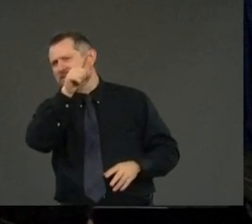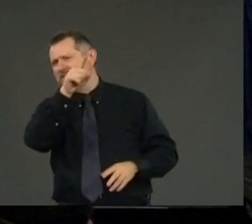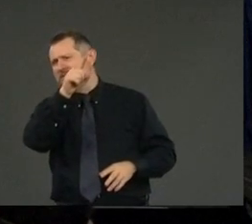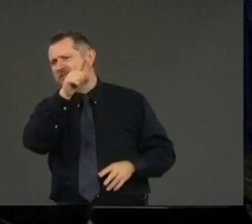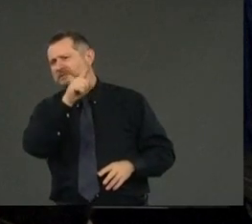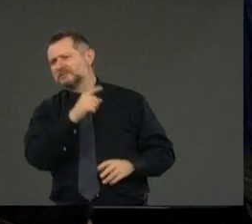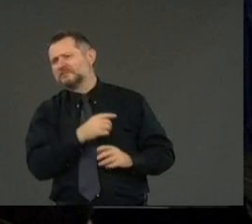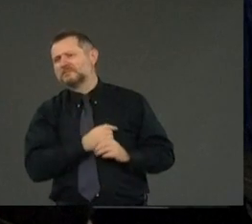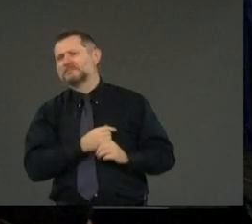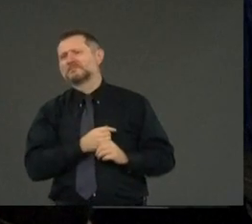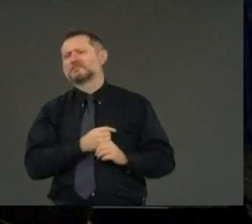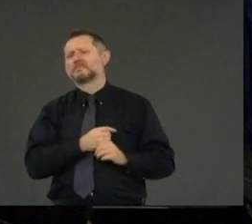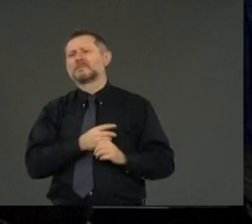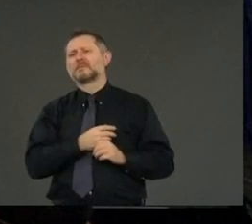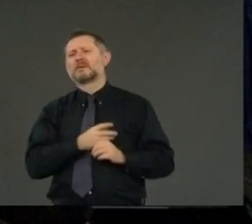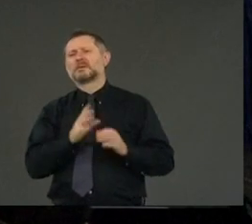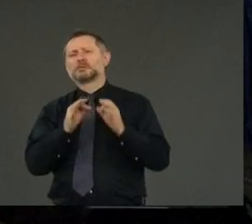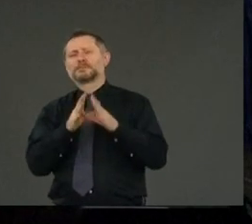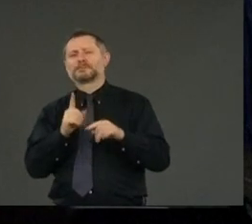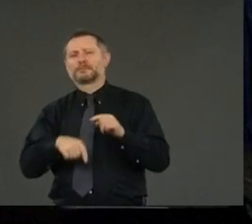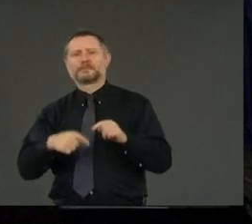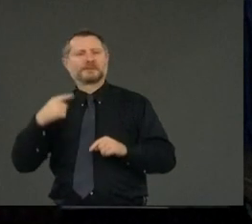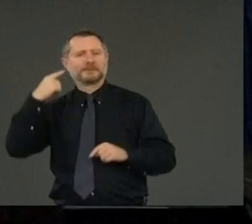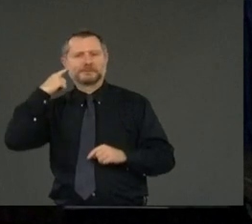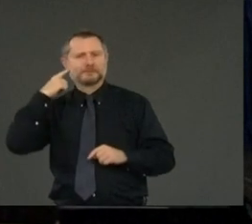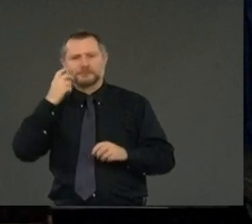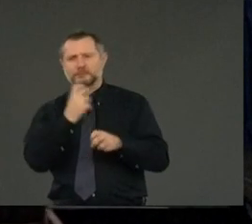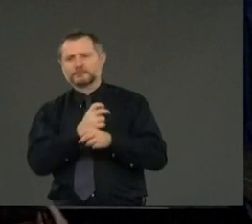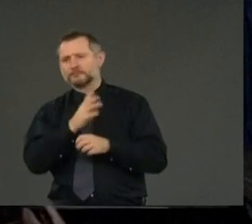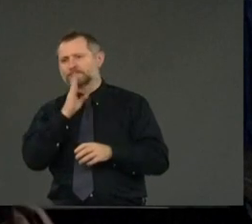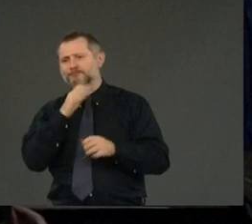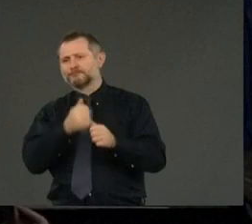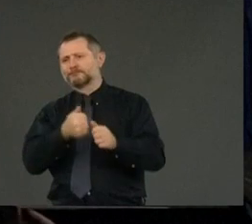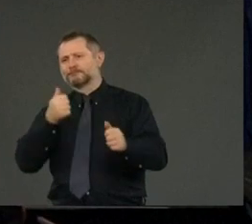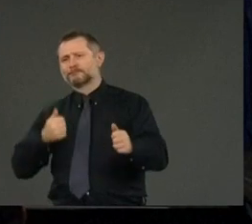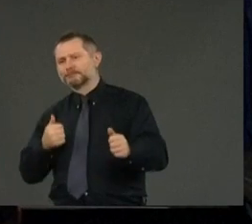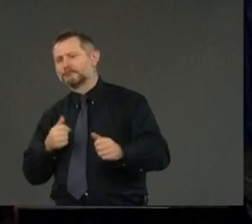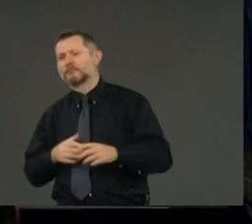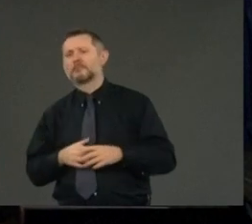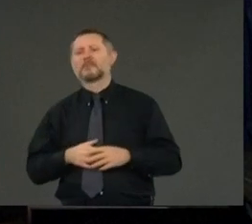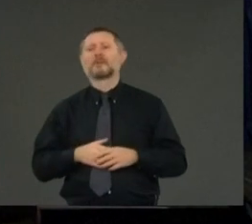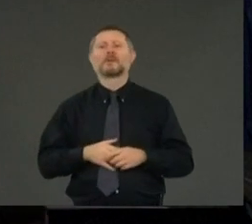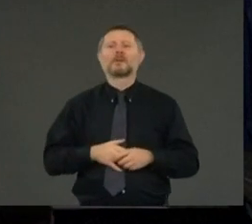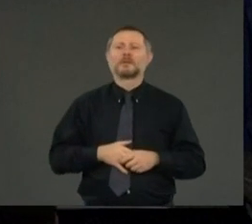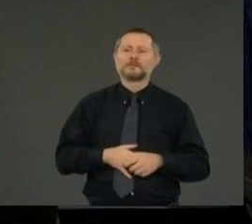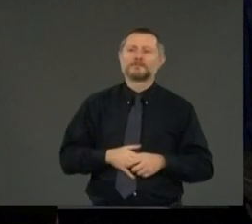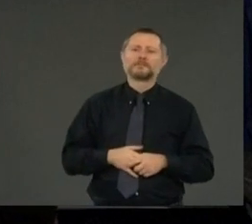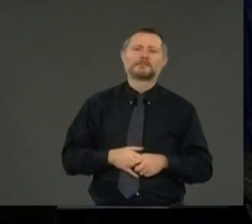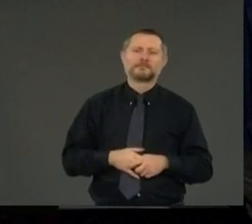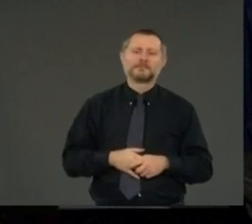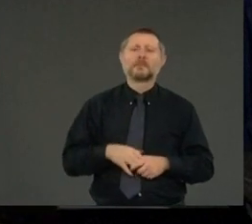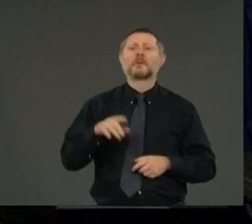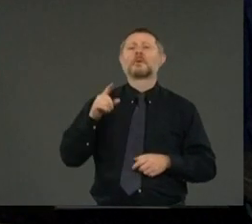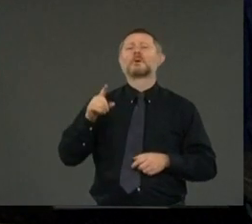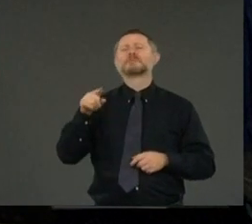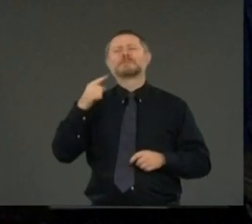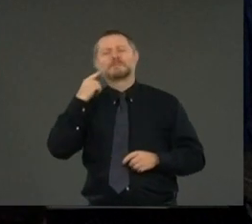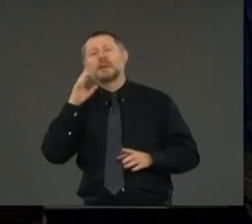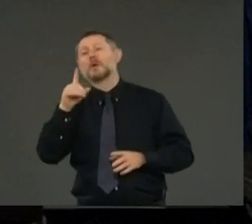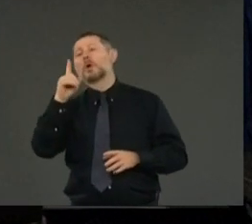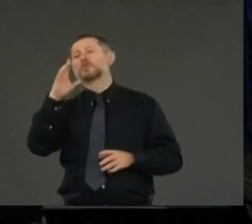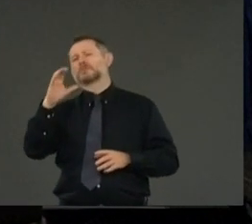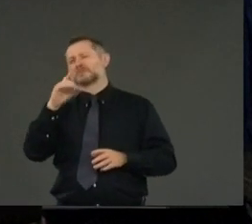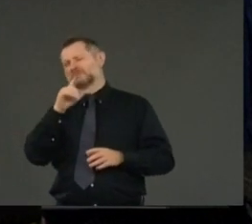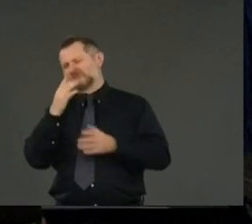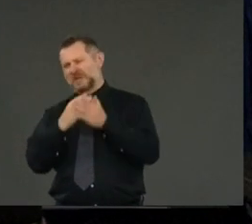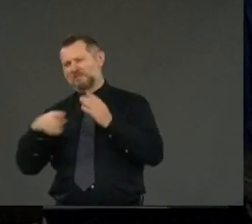recently saying that they don't support budget cuts, that they support raising taxes. And as we all know, you have concerns with